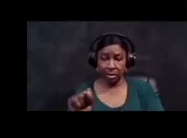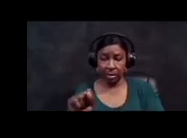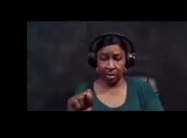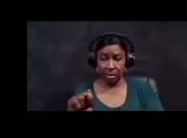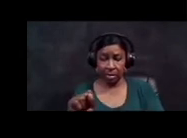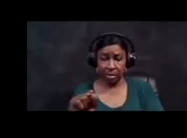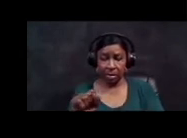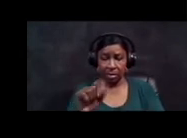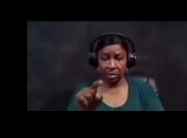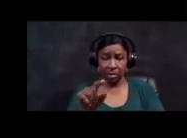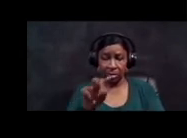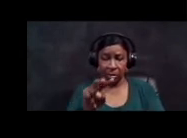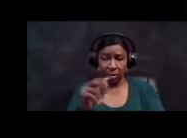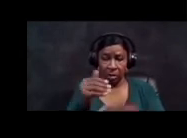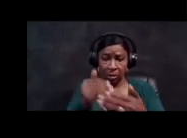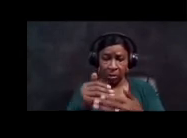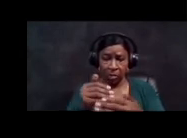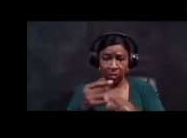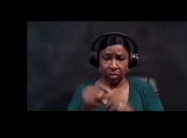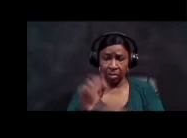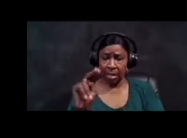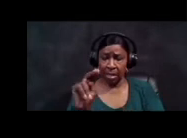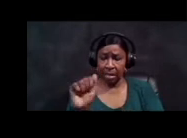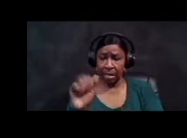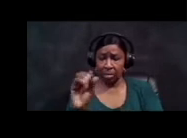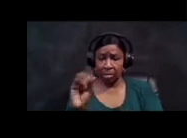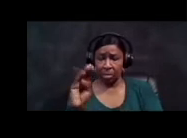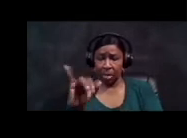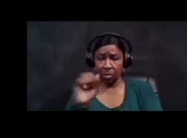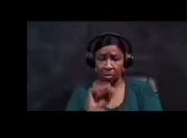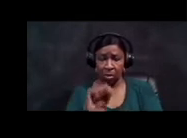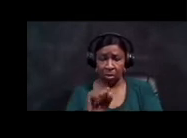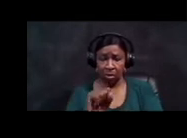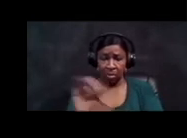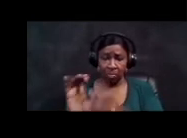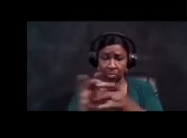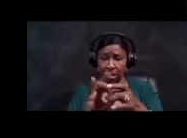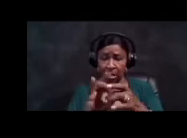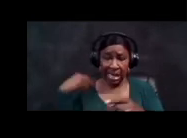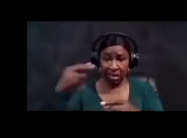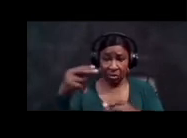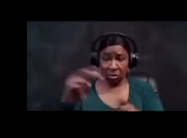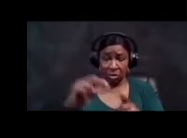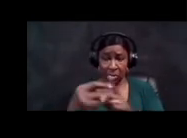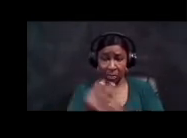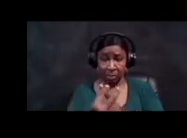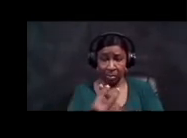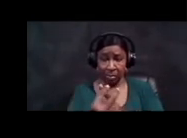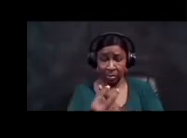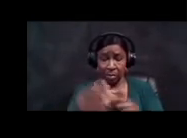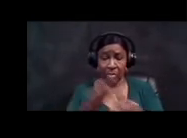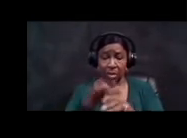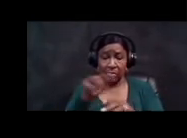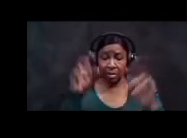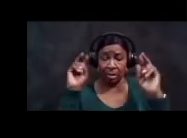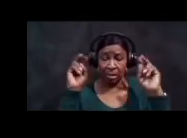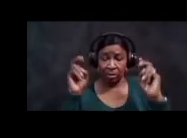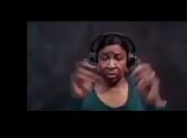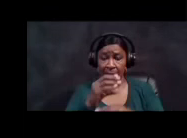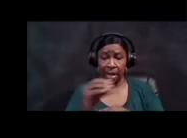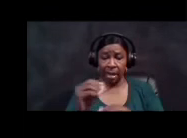see from Naomi's work a longer historical perspective on this issue, and